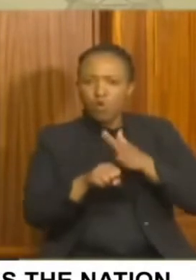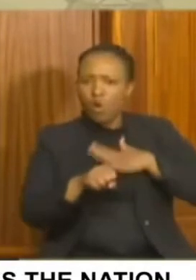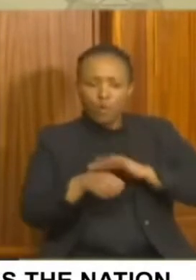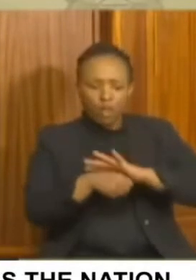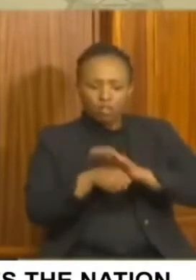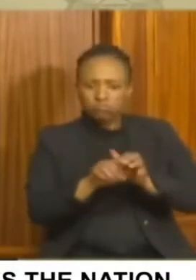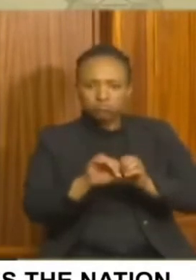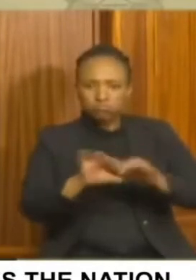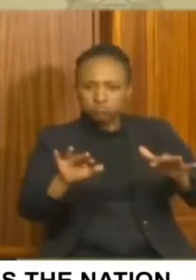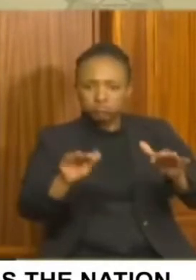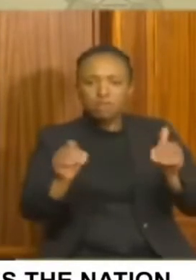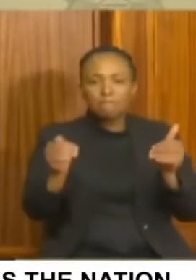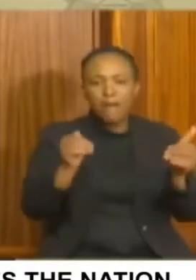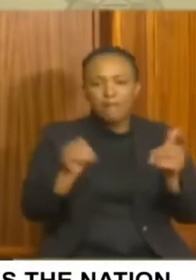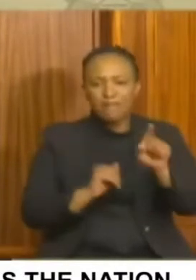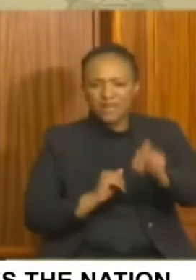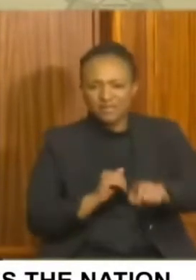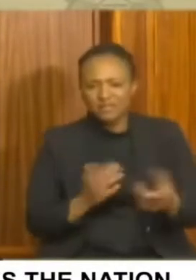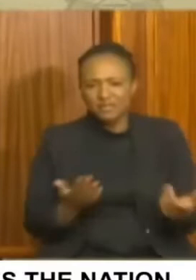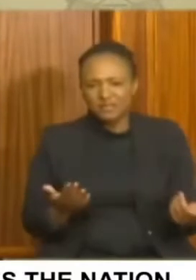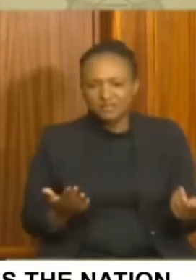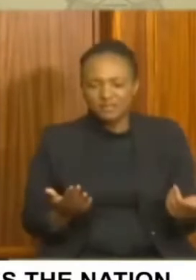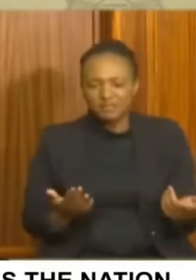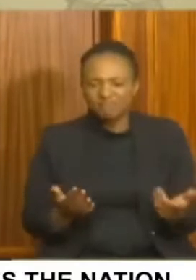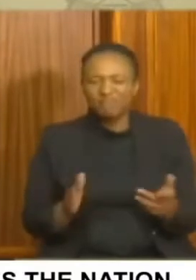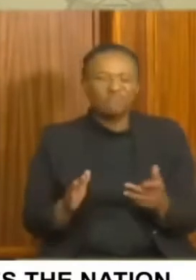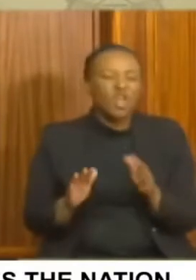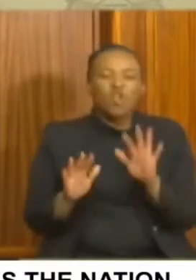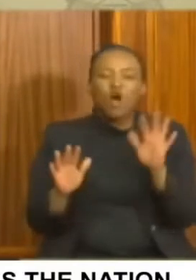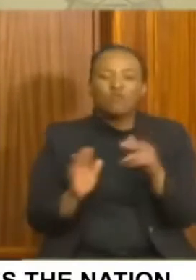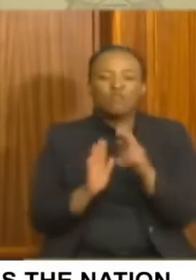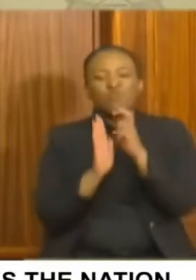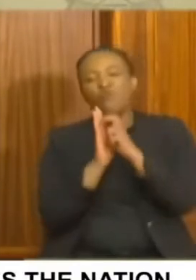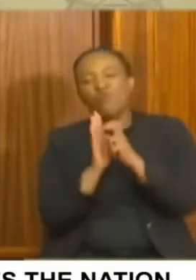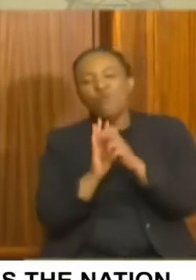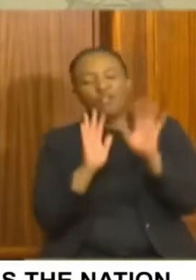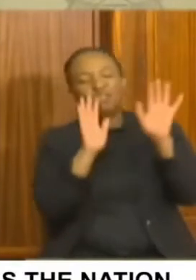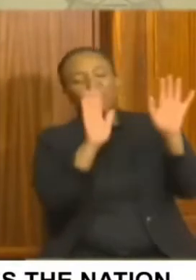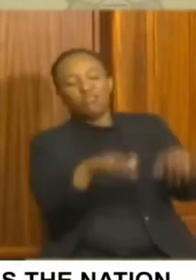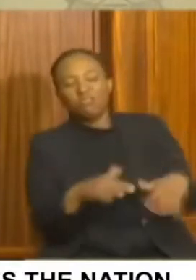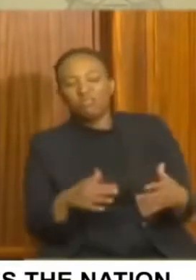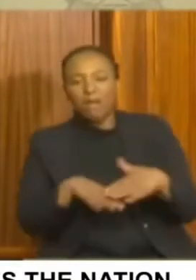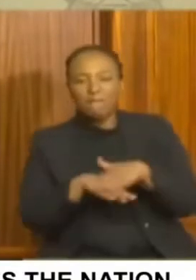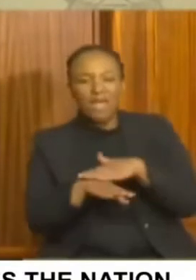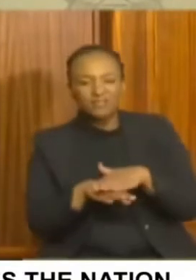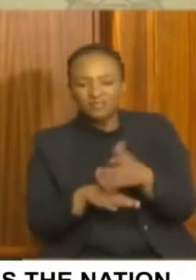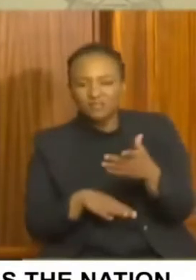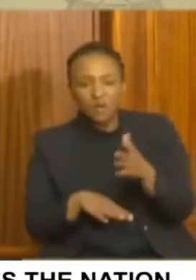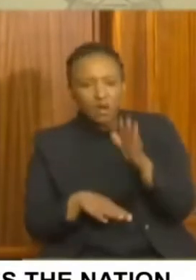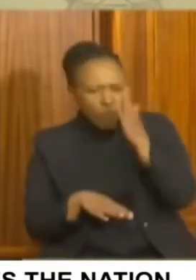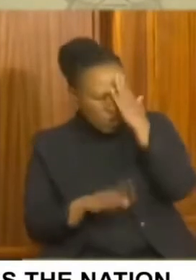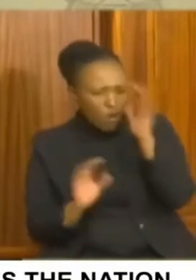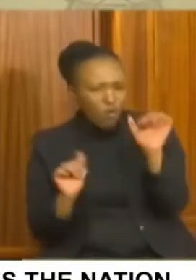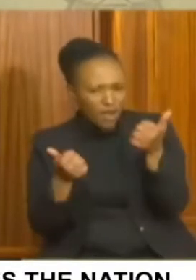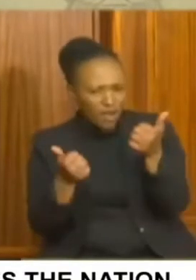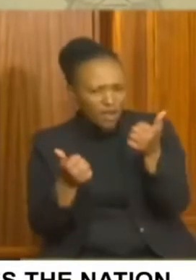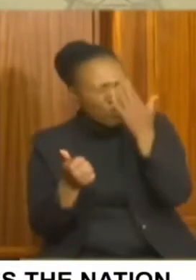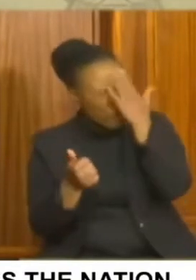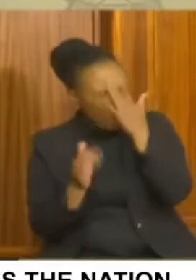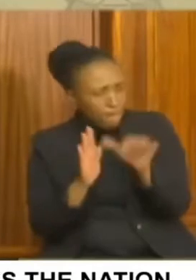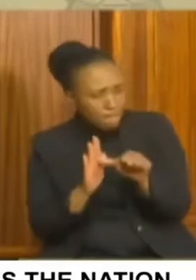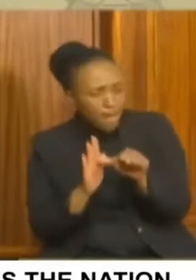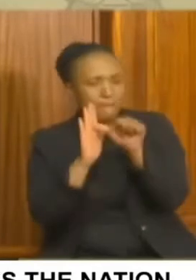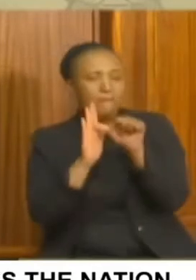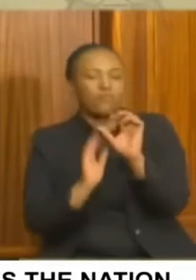transmission. Ooh, okay. We must not disregard the basic precautions that we know are so